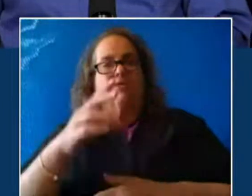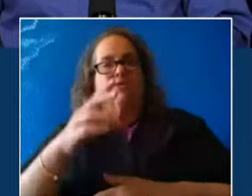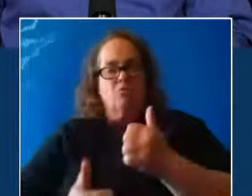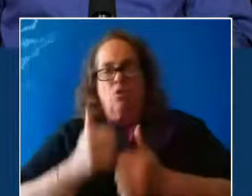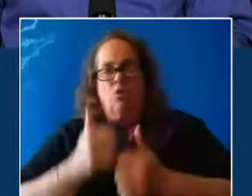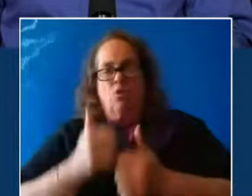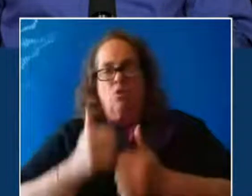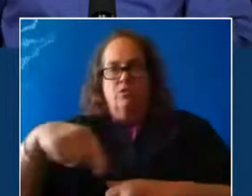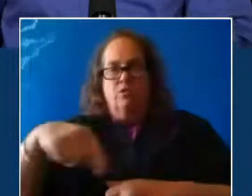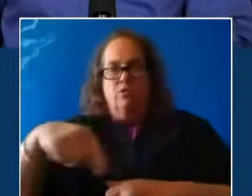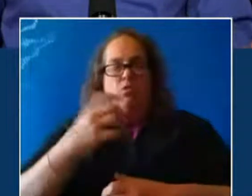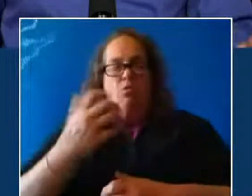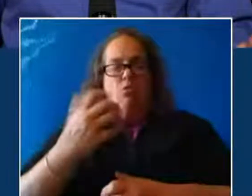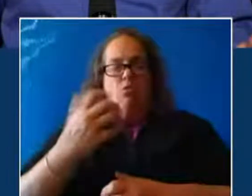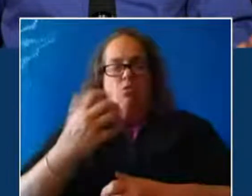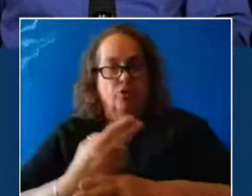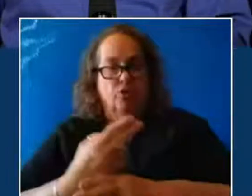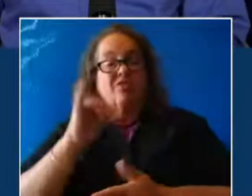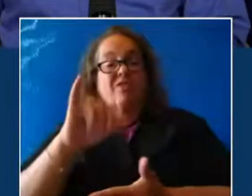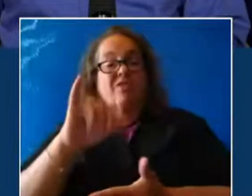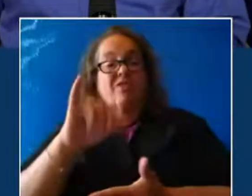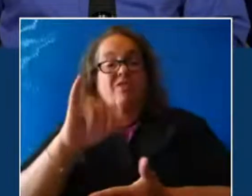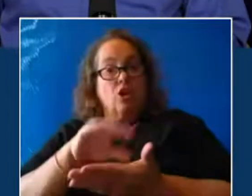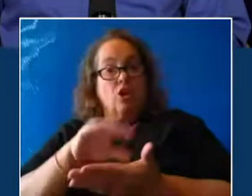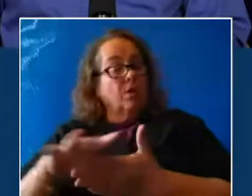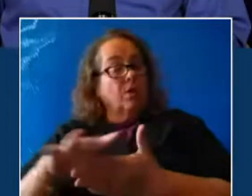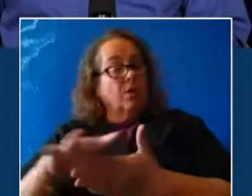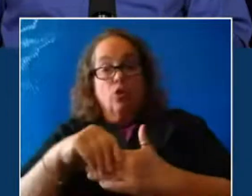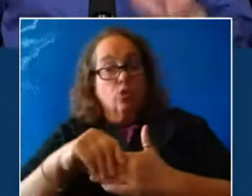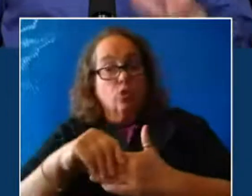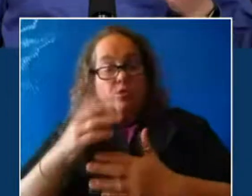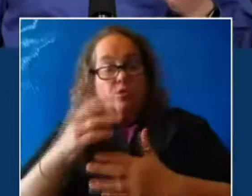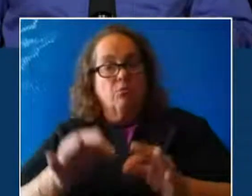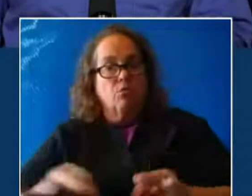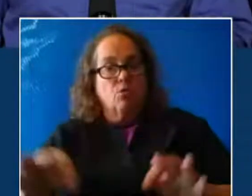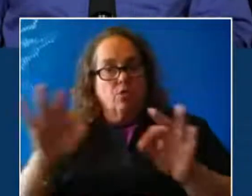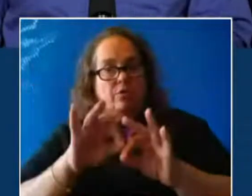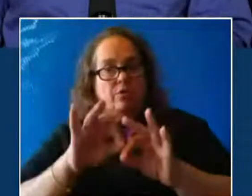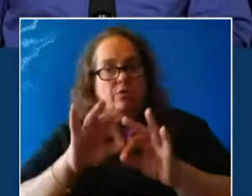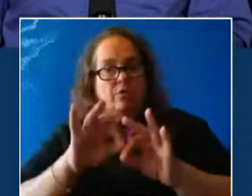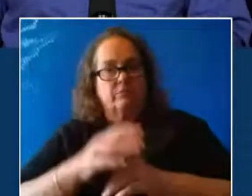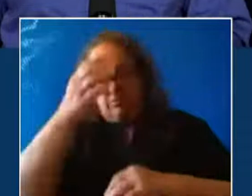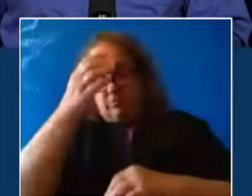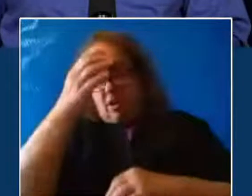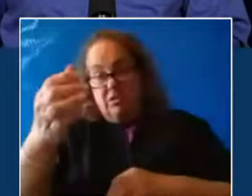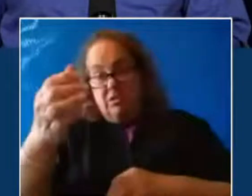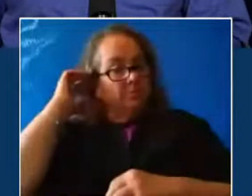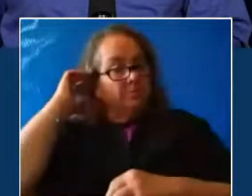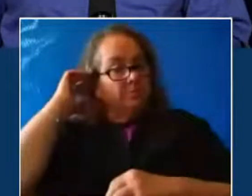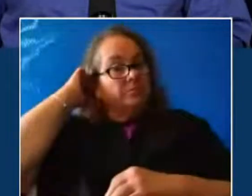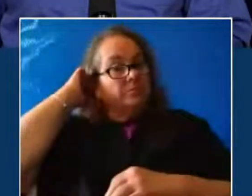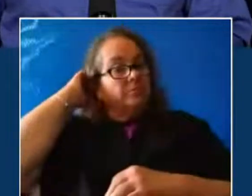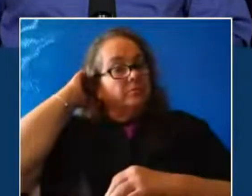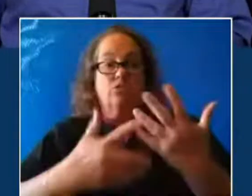includes important concepts like physical distancing, facial covers, hand washing, proper ventilation,